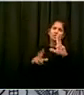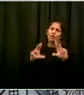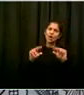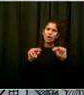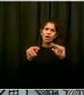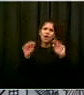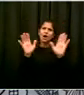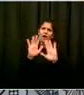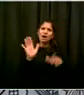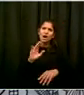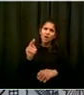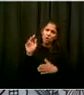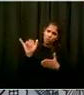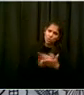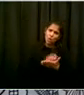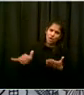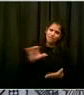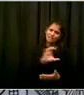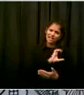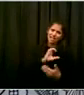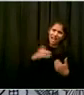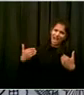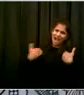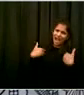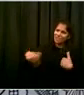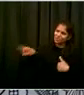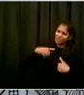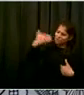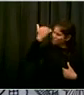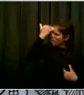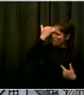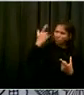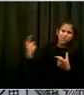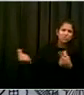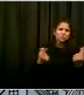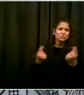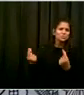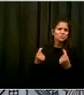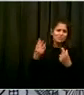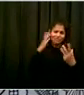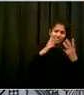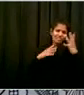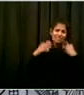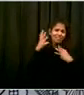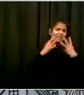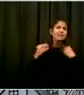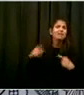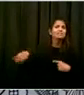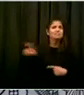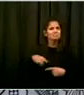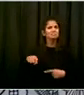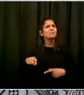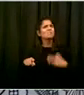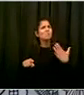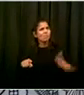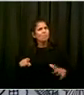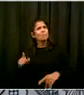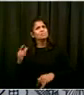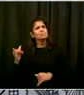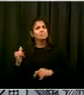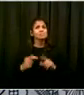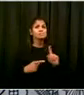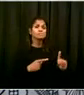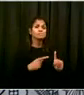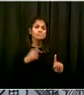much tougher situations, I assure you. This is an emerging new reality. Obviously, it's important to make adjustments to any